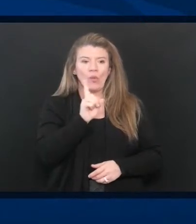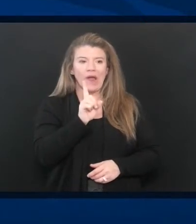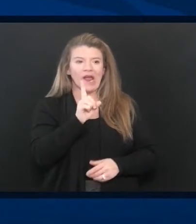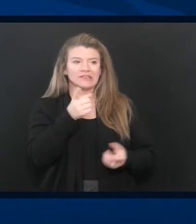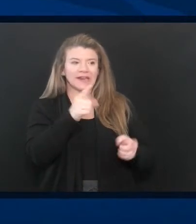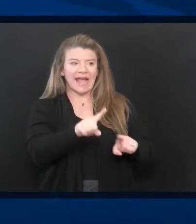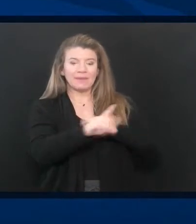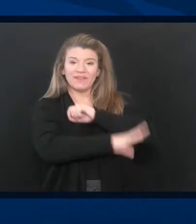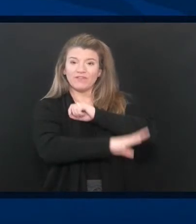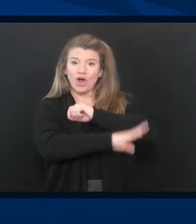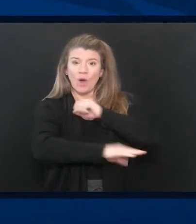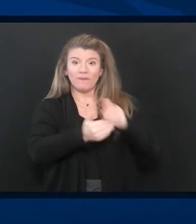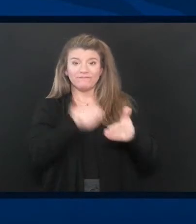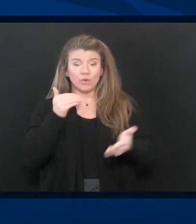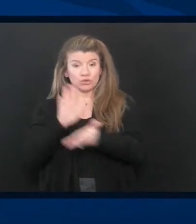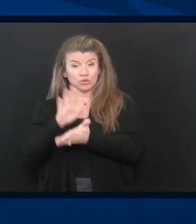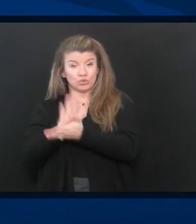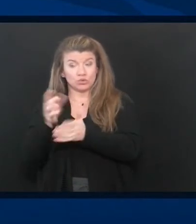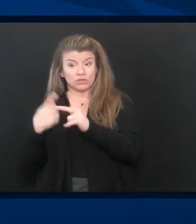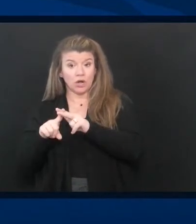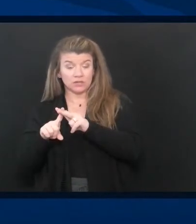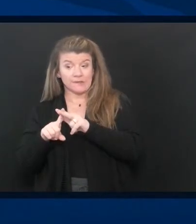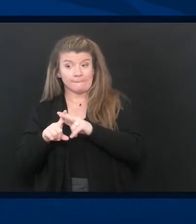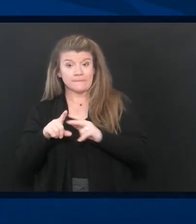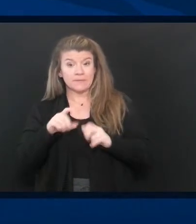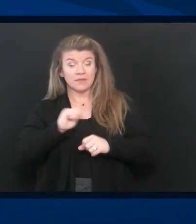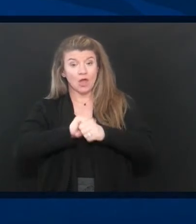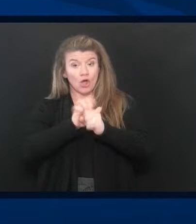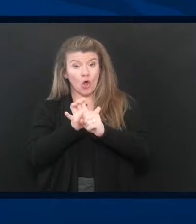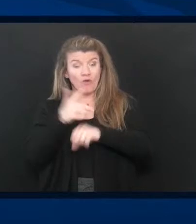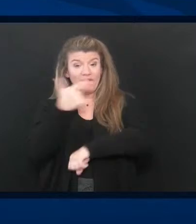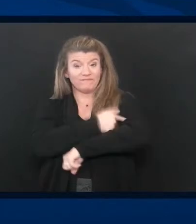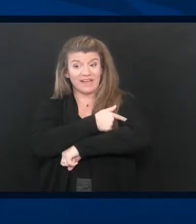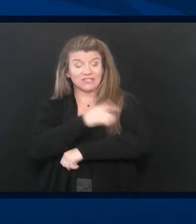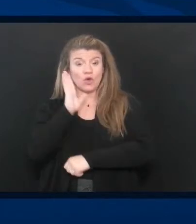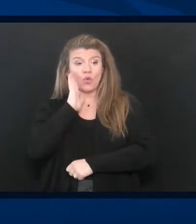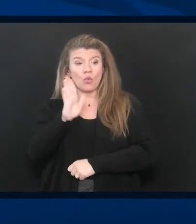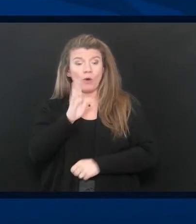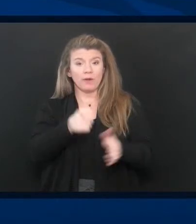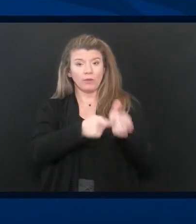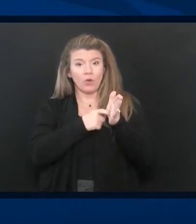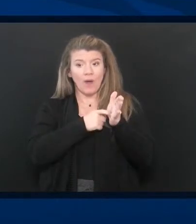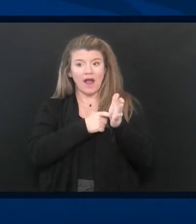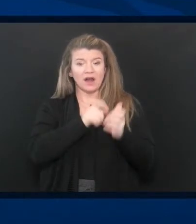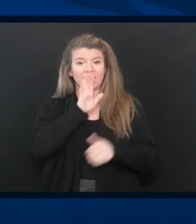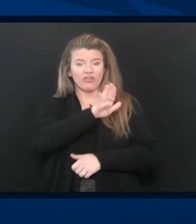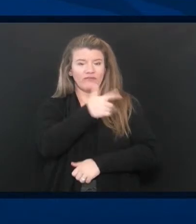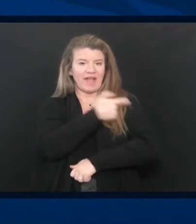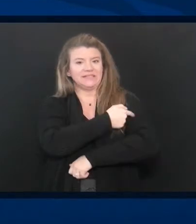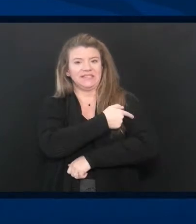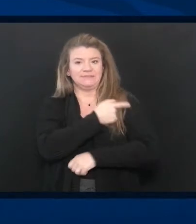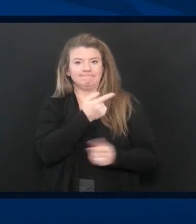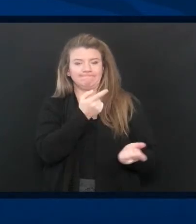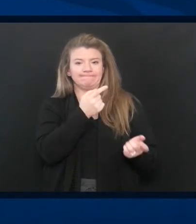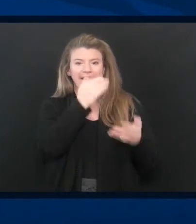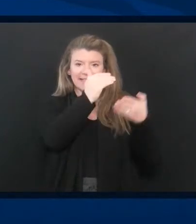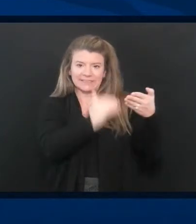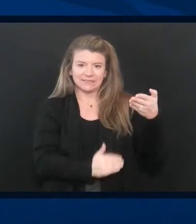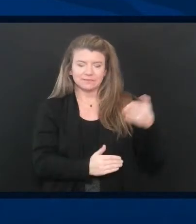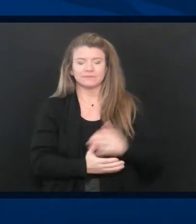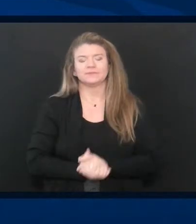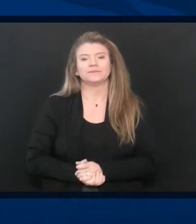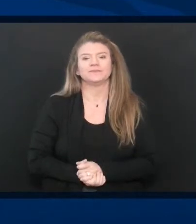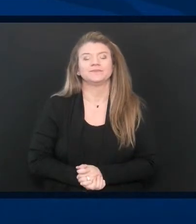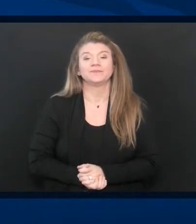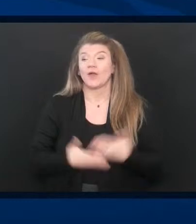to school, that a COVID vaccine will be part of their vaccine regimen? Thank you. Okay,